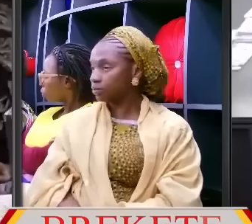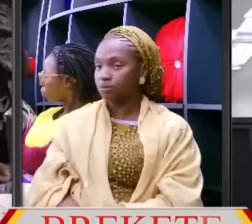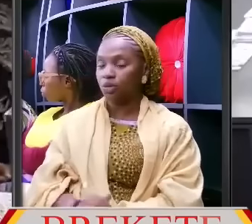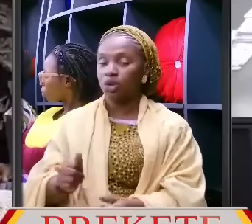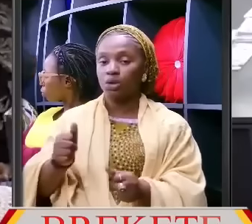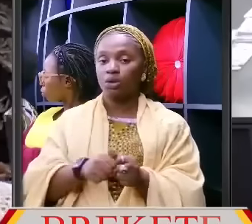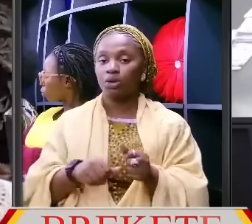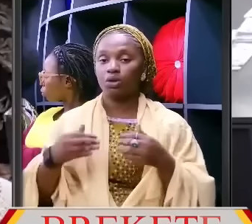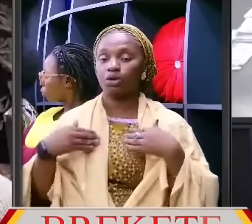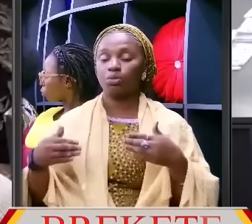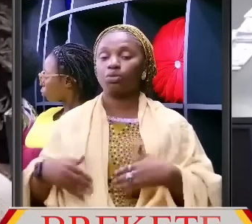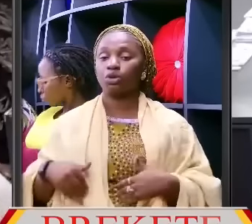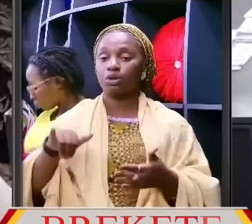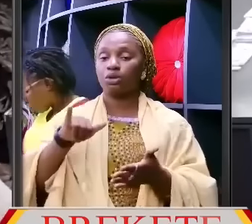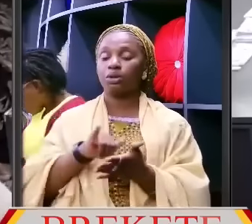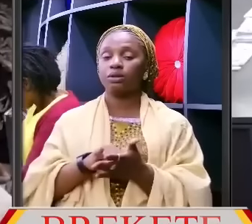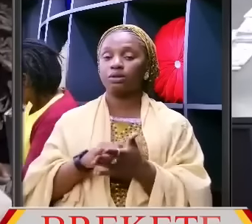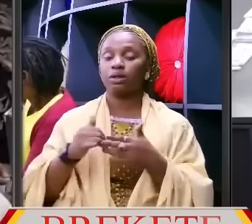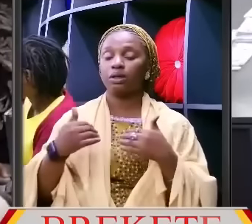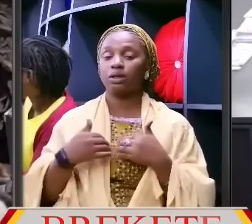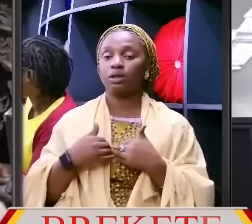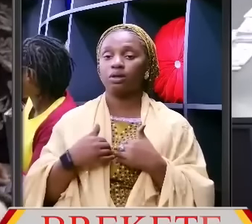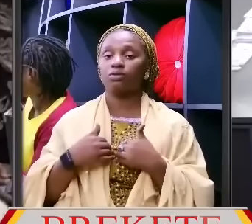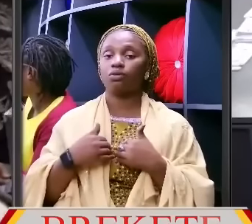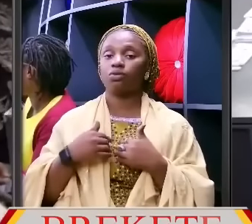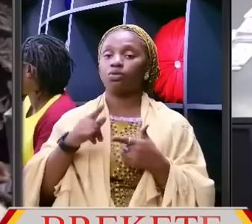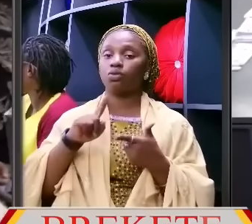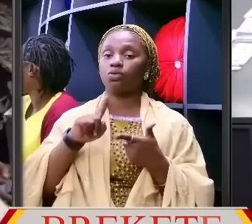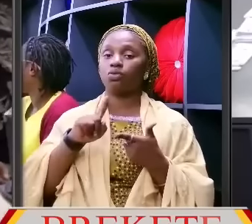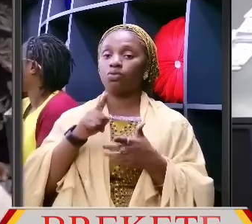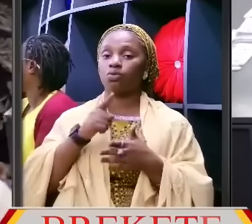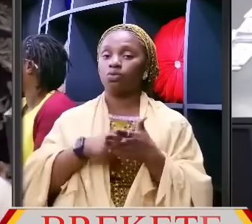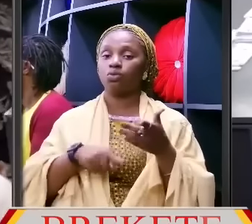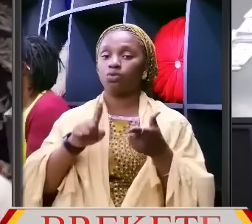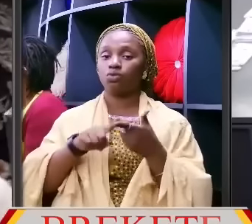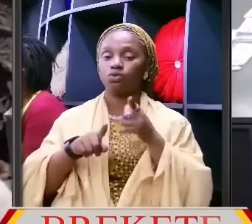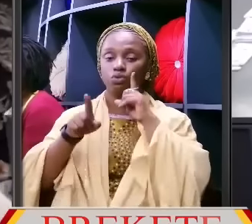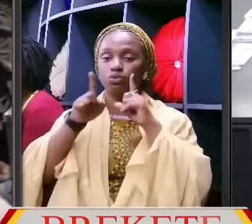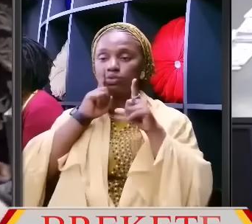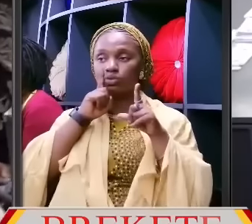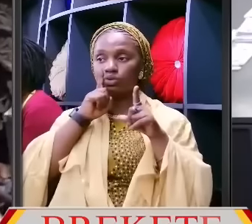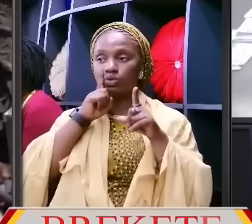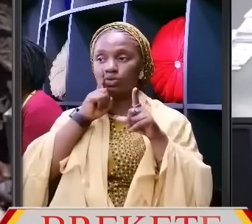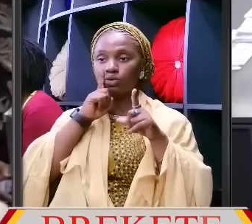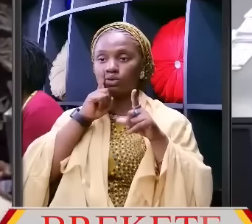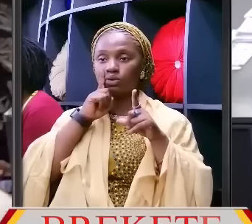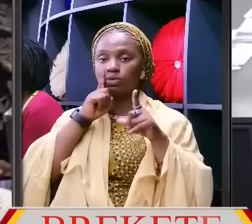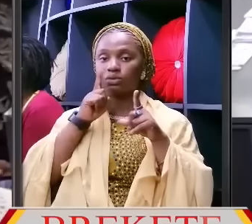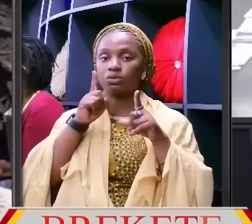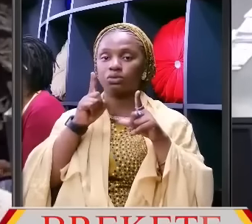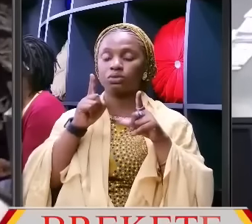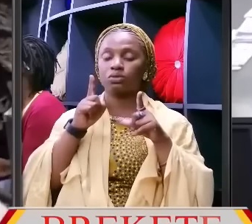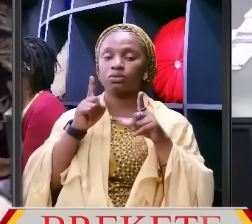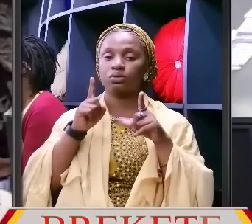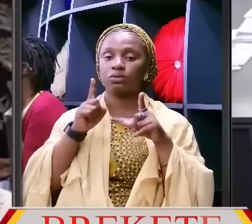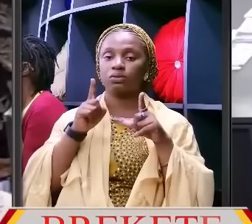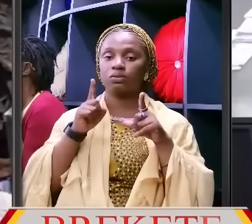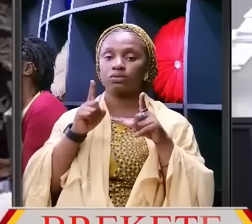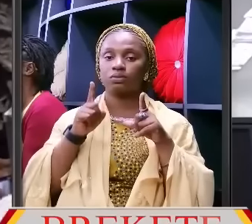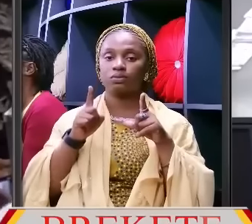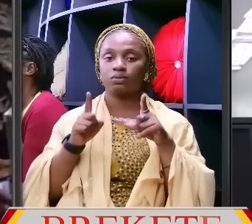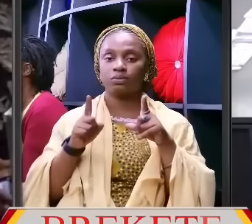Anybody will get anything to talk. Okay, after you. Let me just say something to this